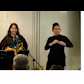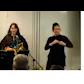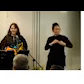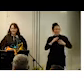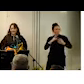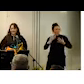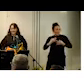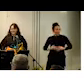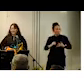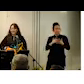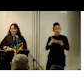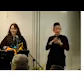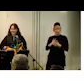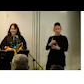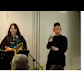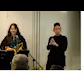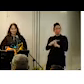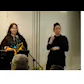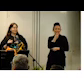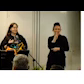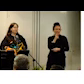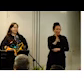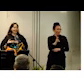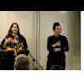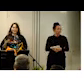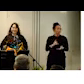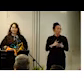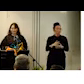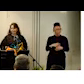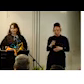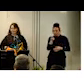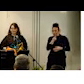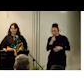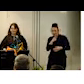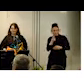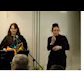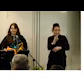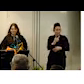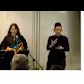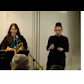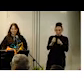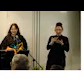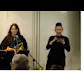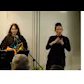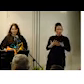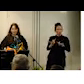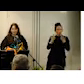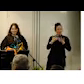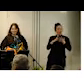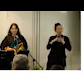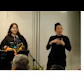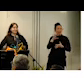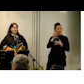in rats. So yes, those little guys in the lab taught me a lot about how we connect with each other. Now, my passion